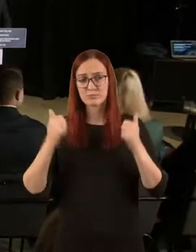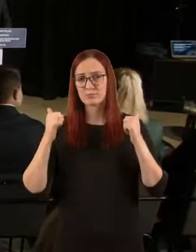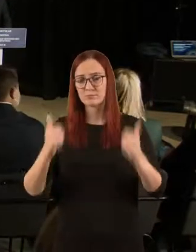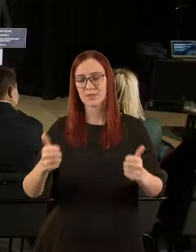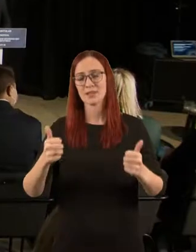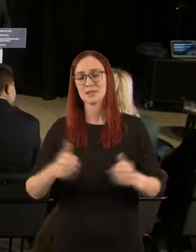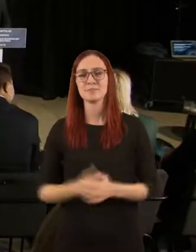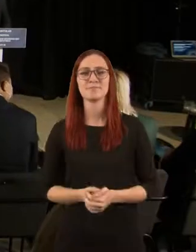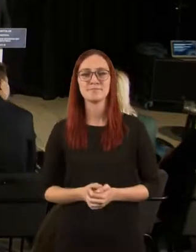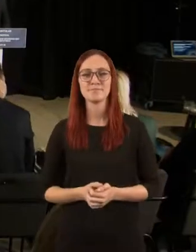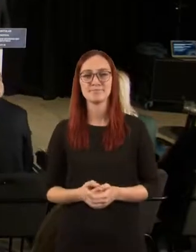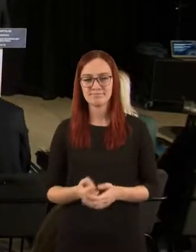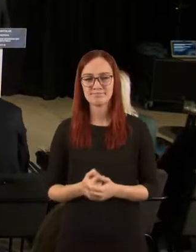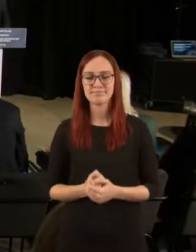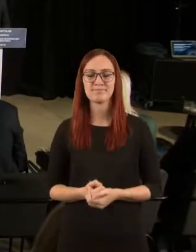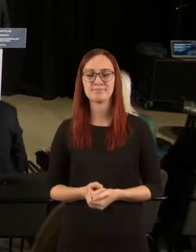Is that it?